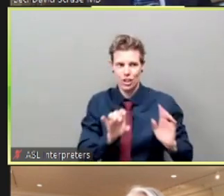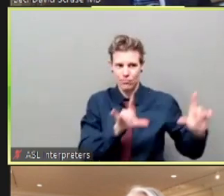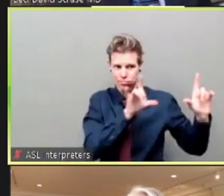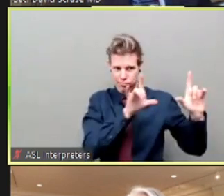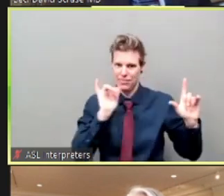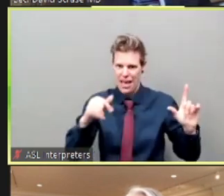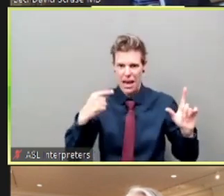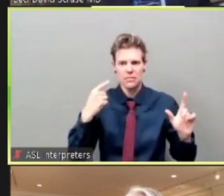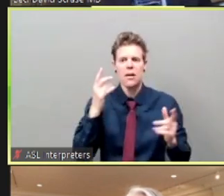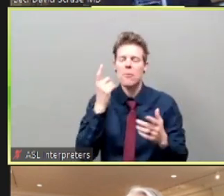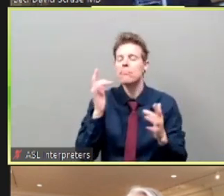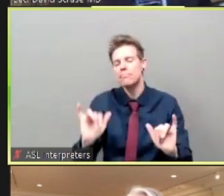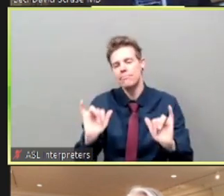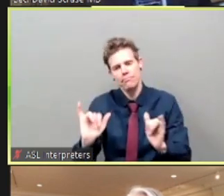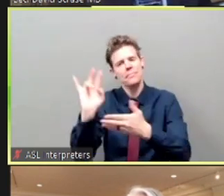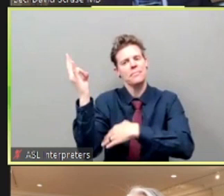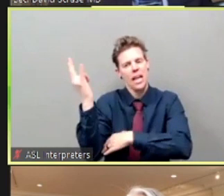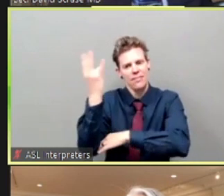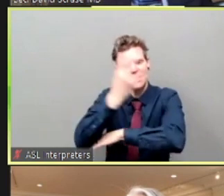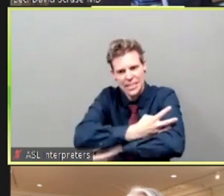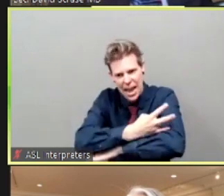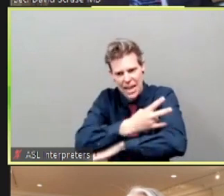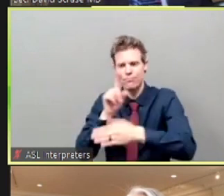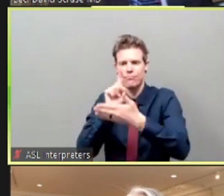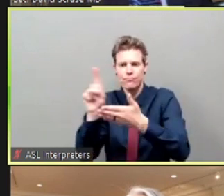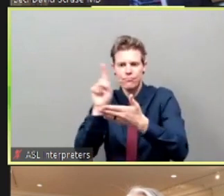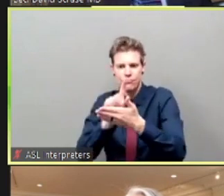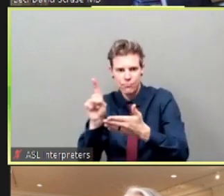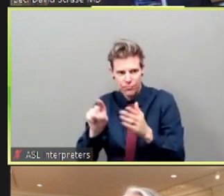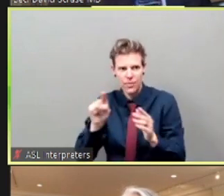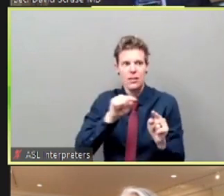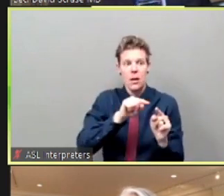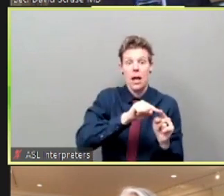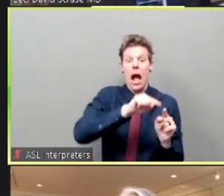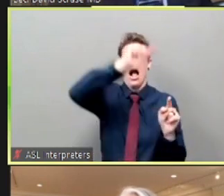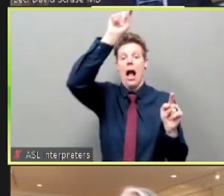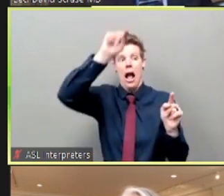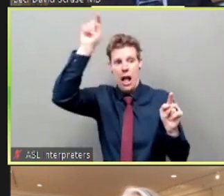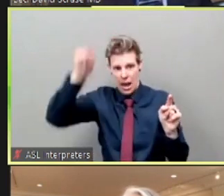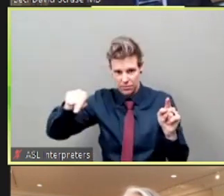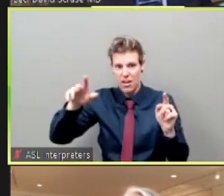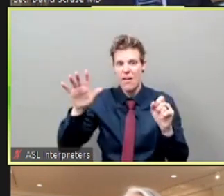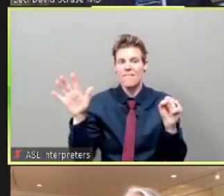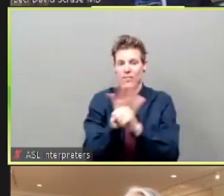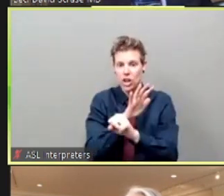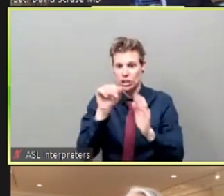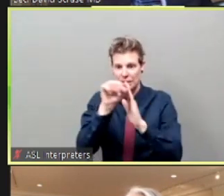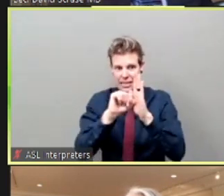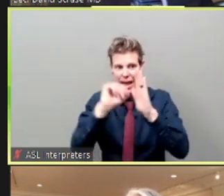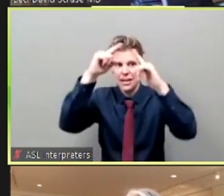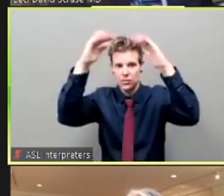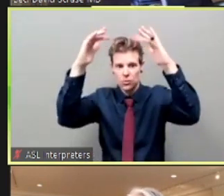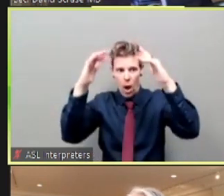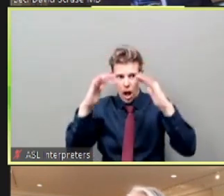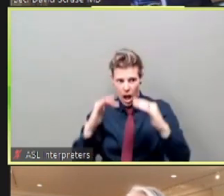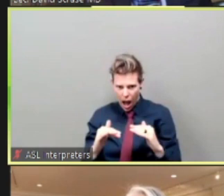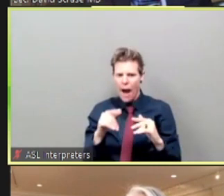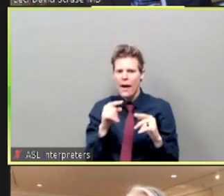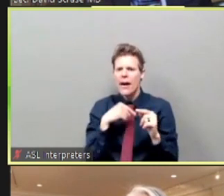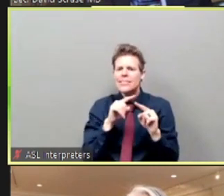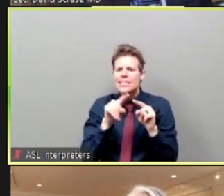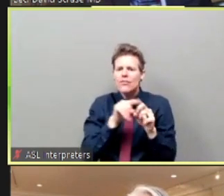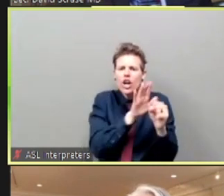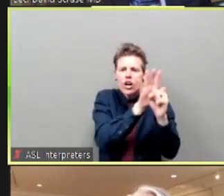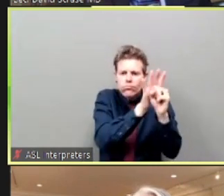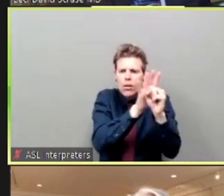blue line, is the whole state. The 5 lines below it are the regions. And what you can see off to the right